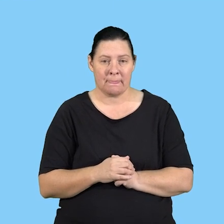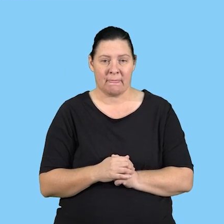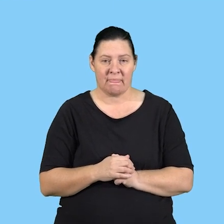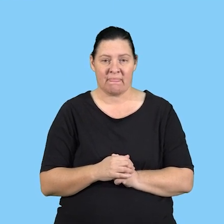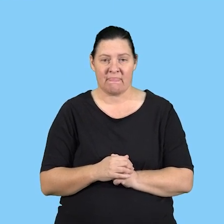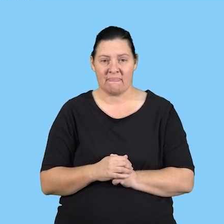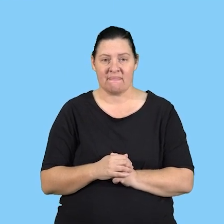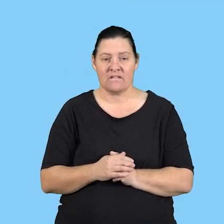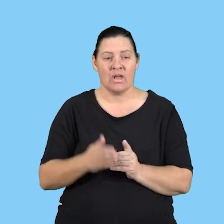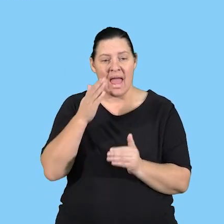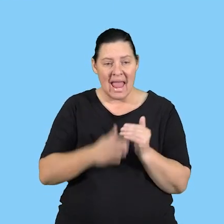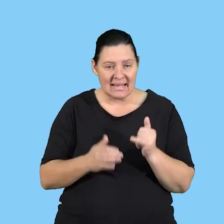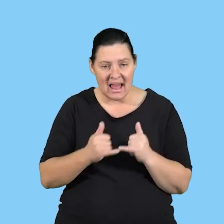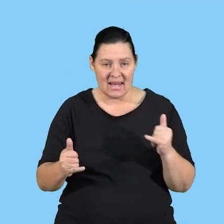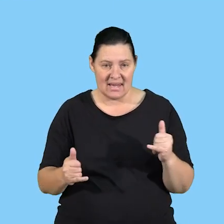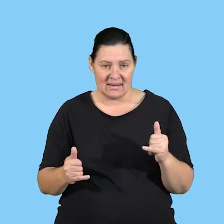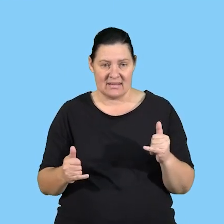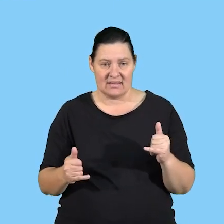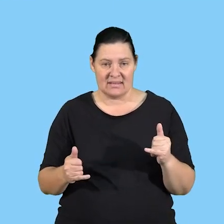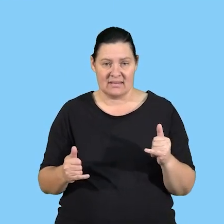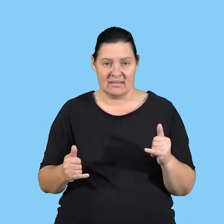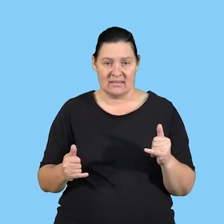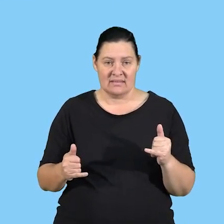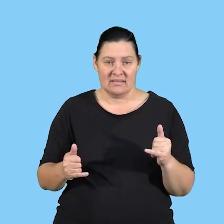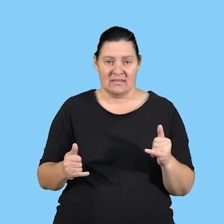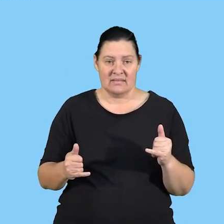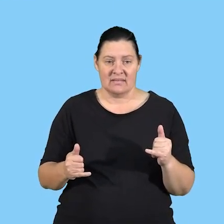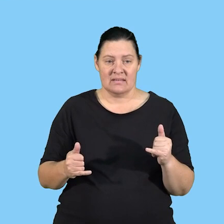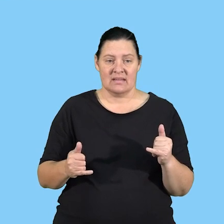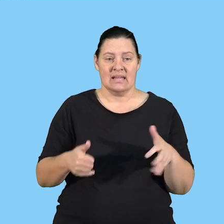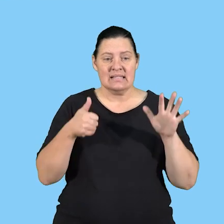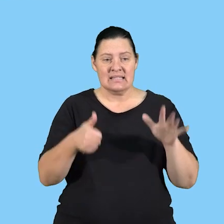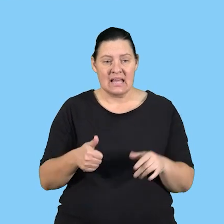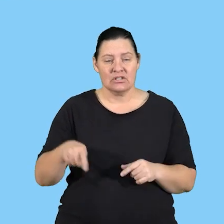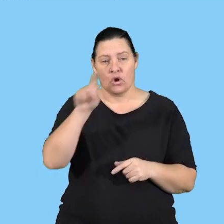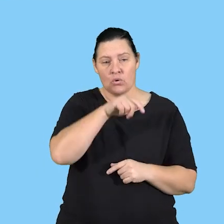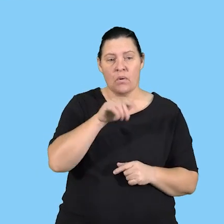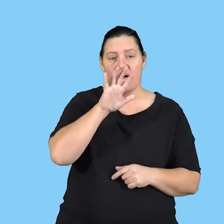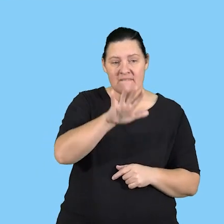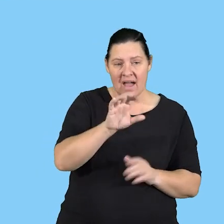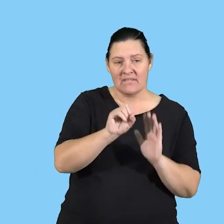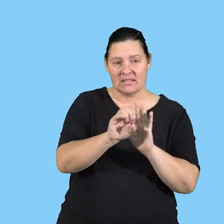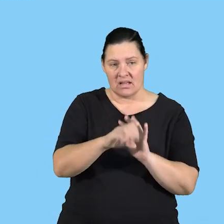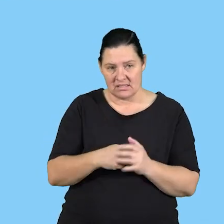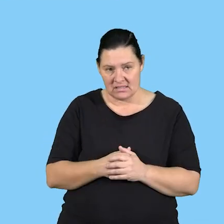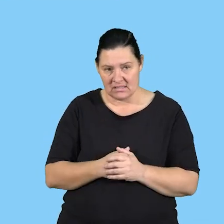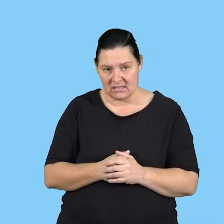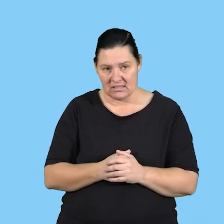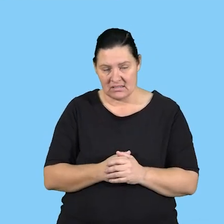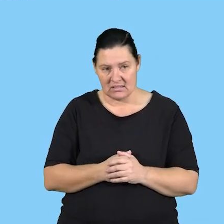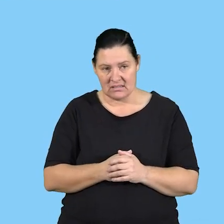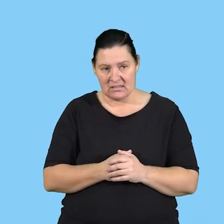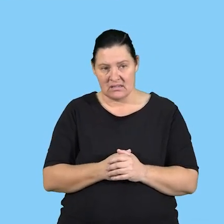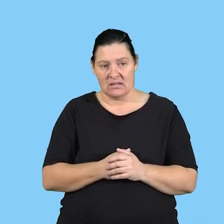we'll get there later, but the end line rather was circle the 6 groups of 5 stars in the picture